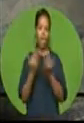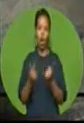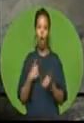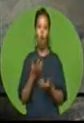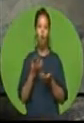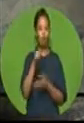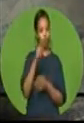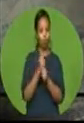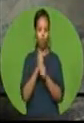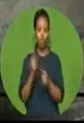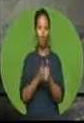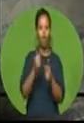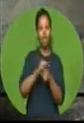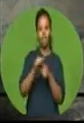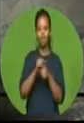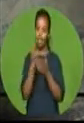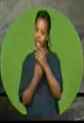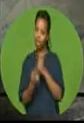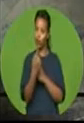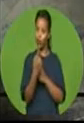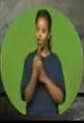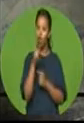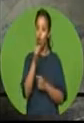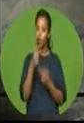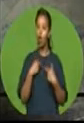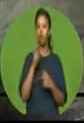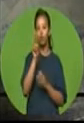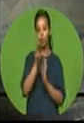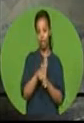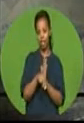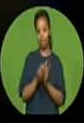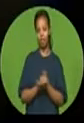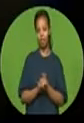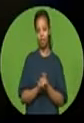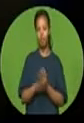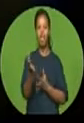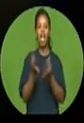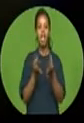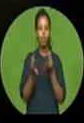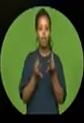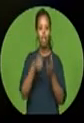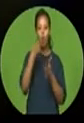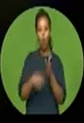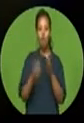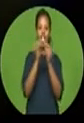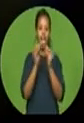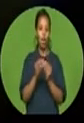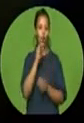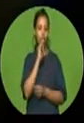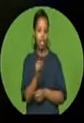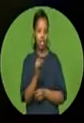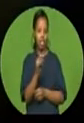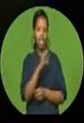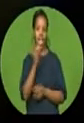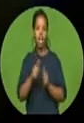you to do the following exercise individually. You have 2 minutes. Explain what an account